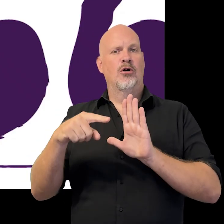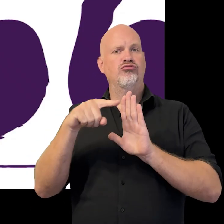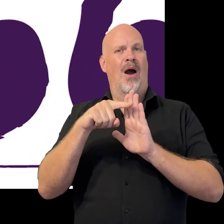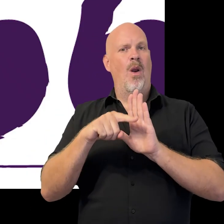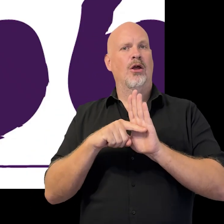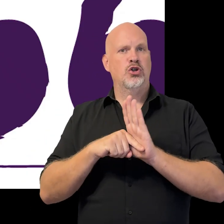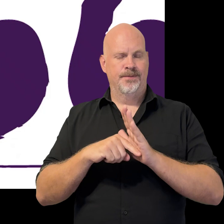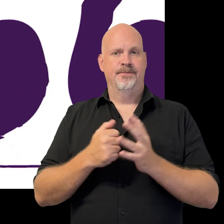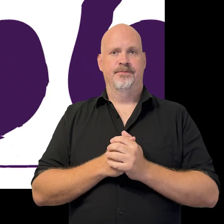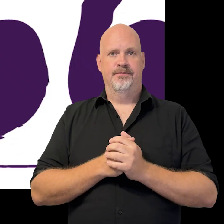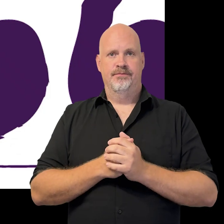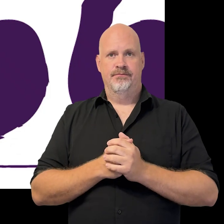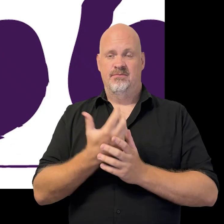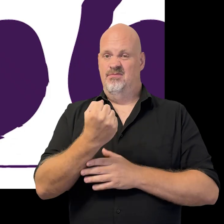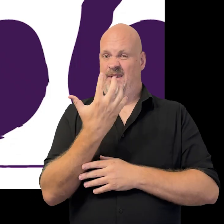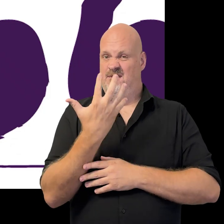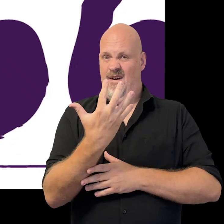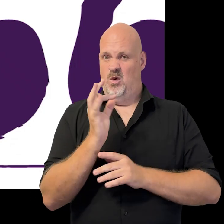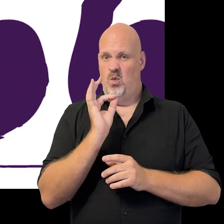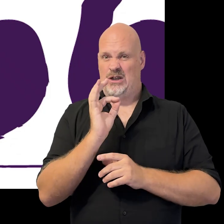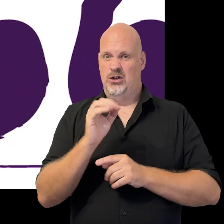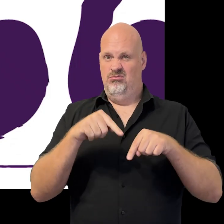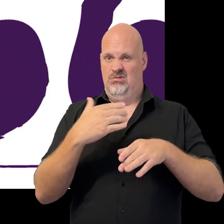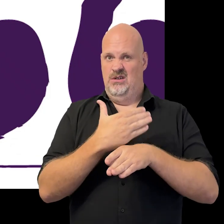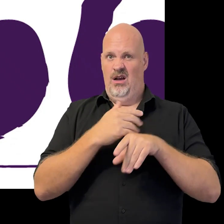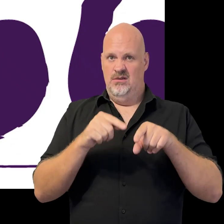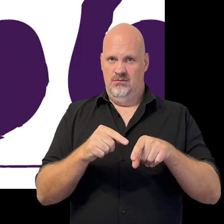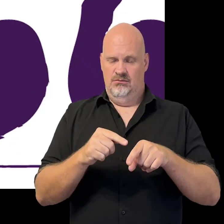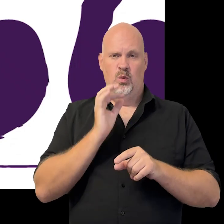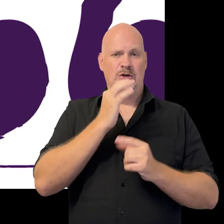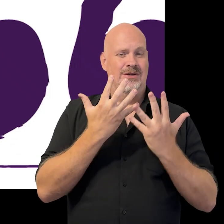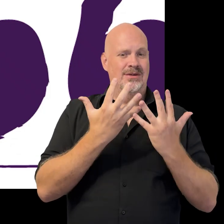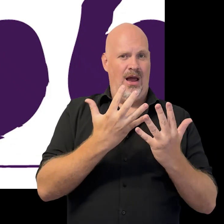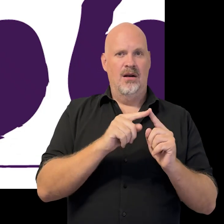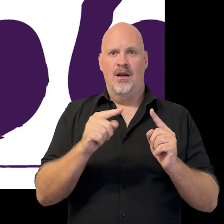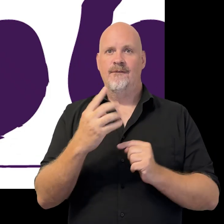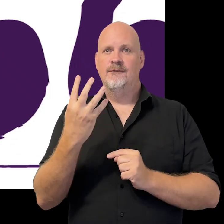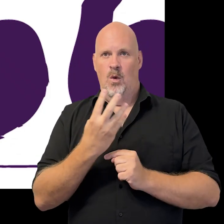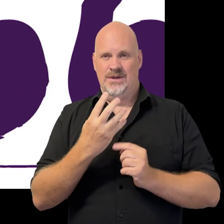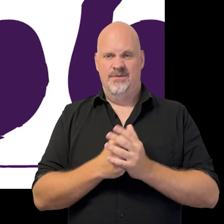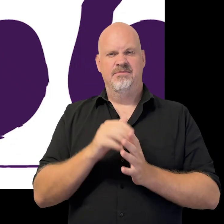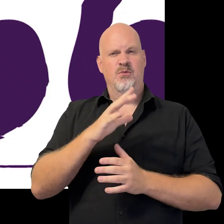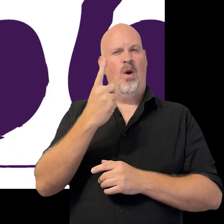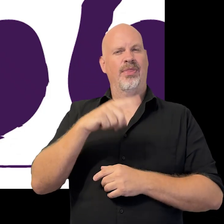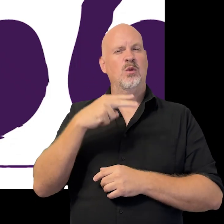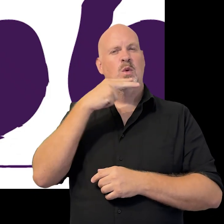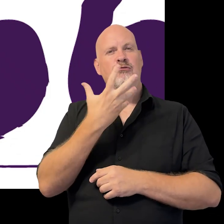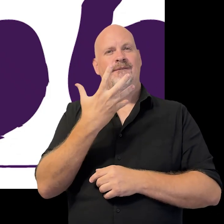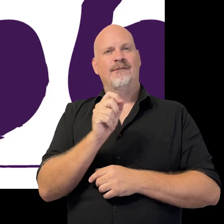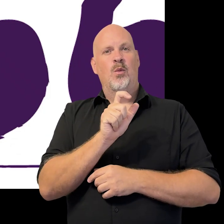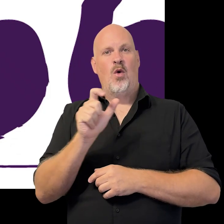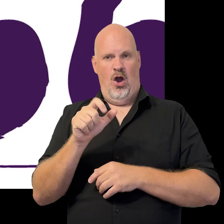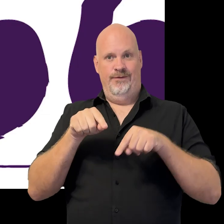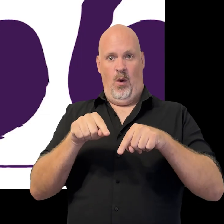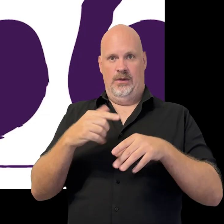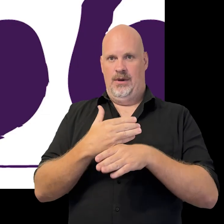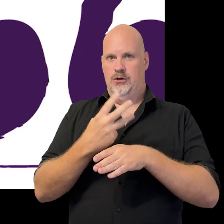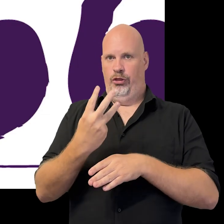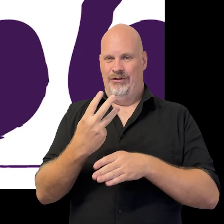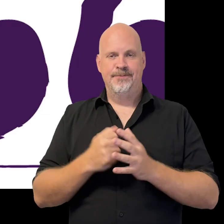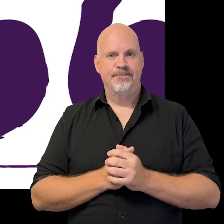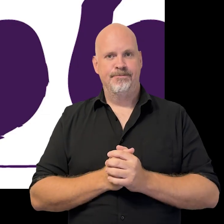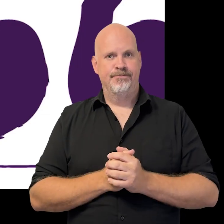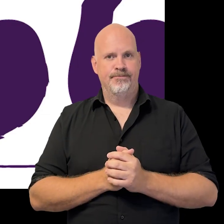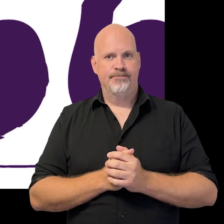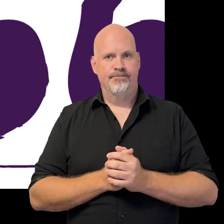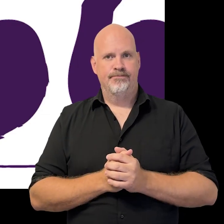other authors and other academics, other researchers have actually written about your subject area.